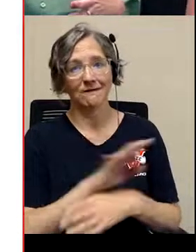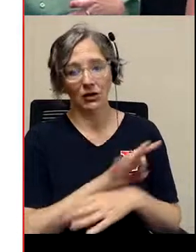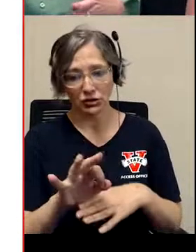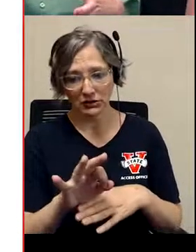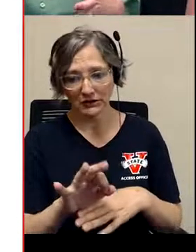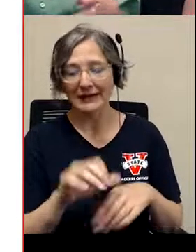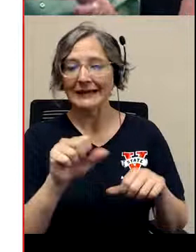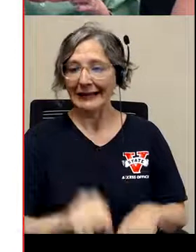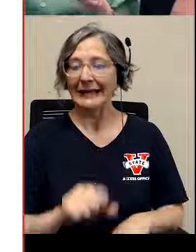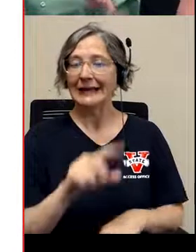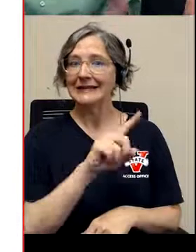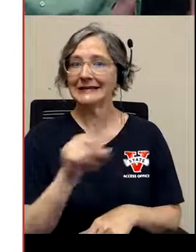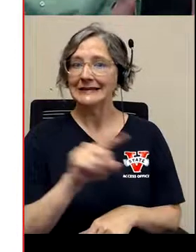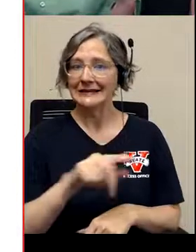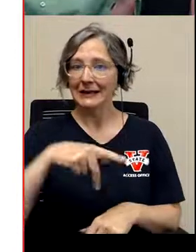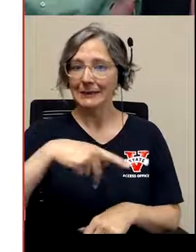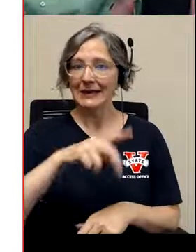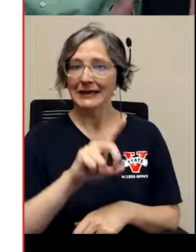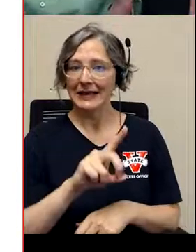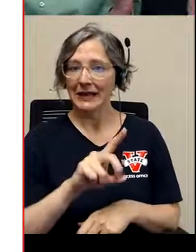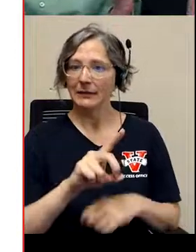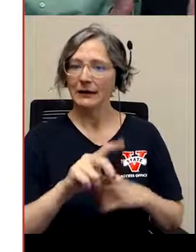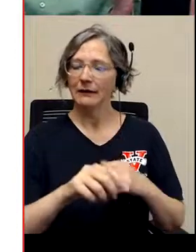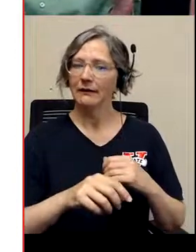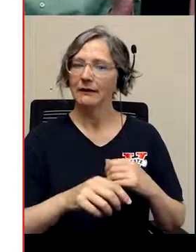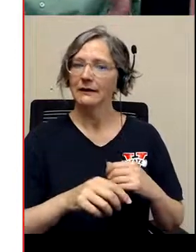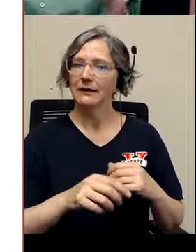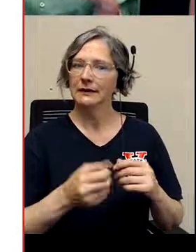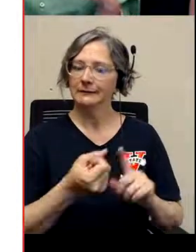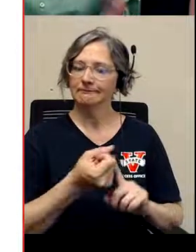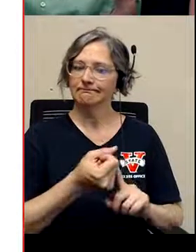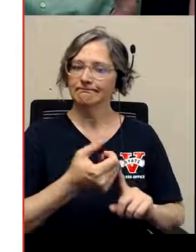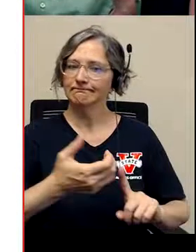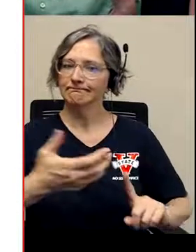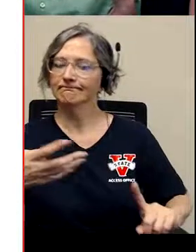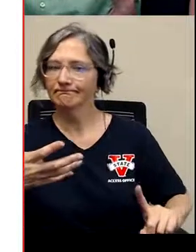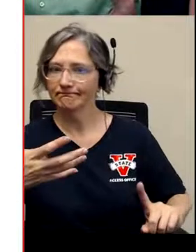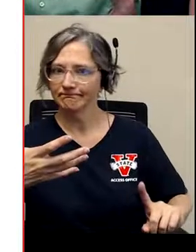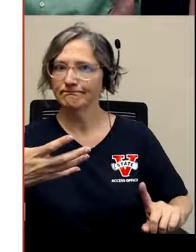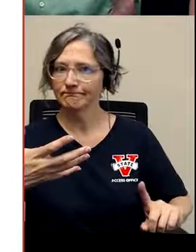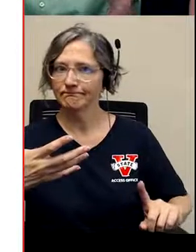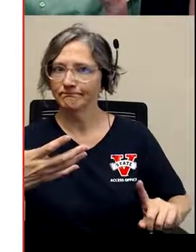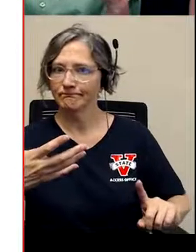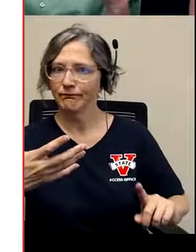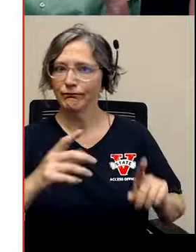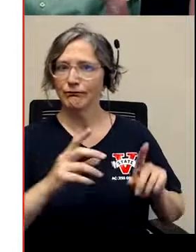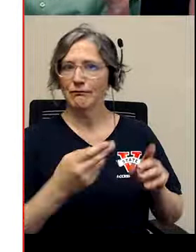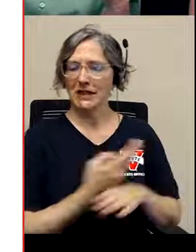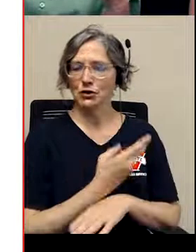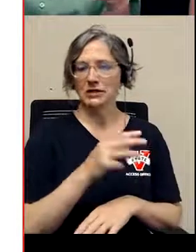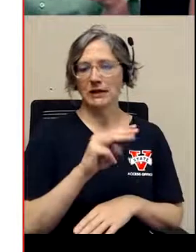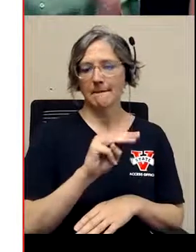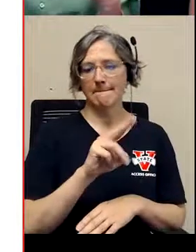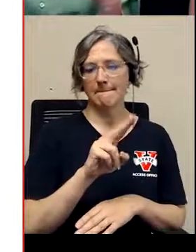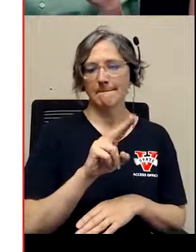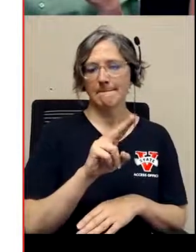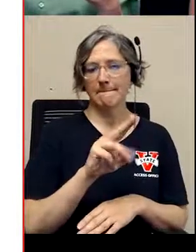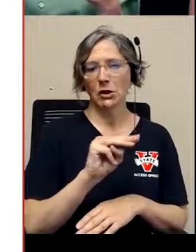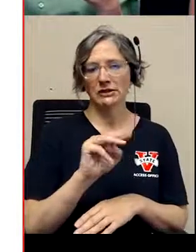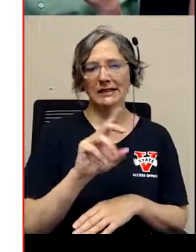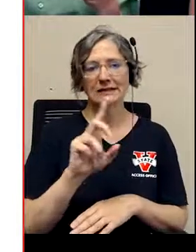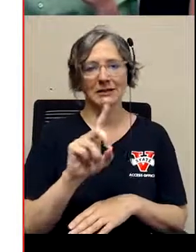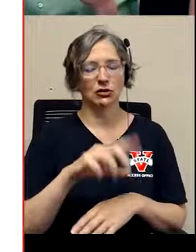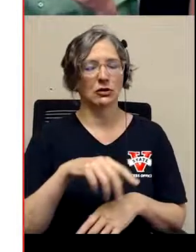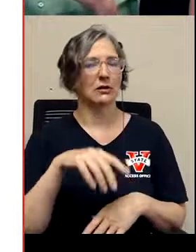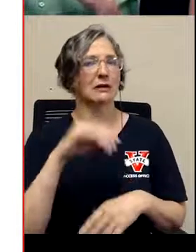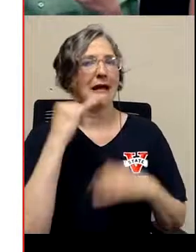zone of proximal development be stretched by using multimodalities and multidimensional ideas and strategies when we're doing